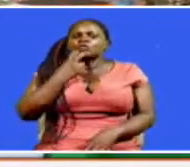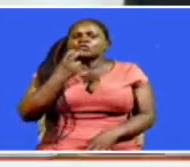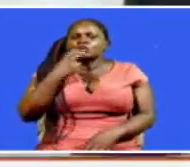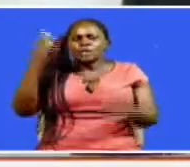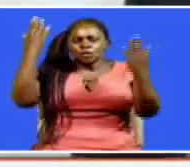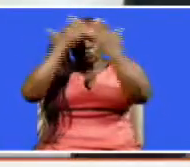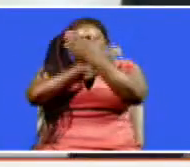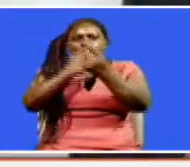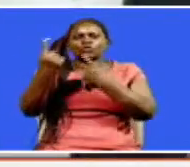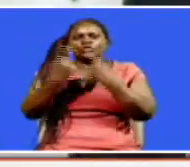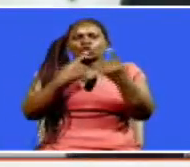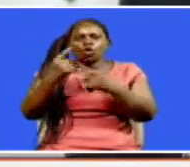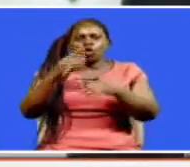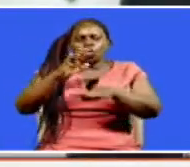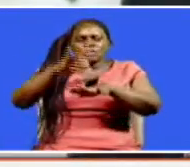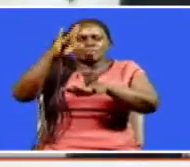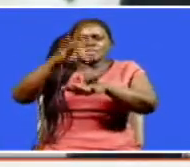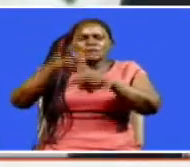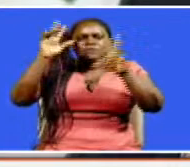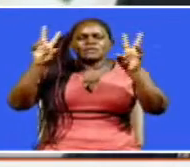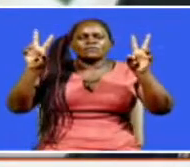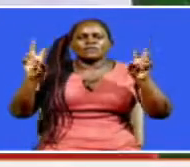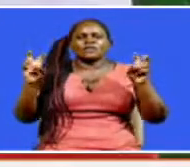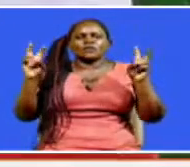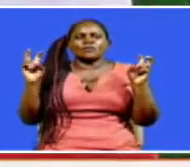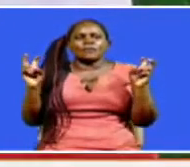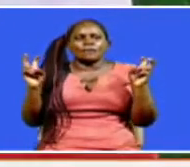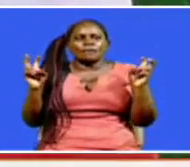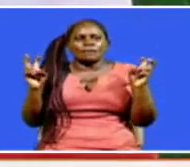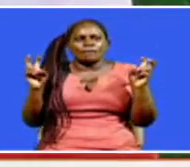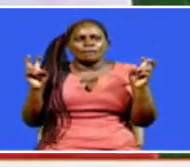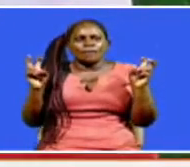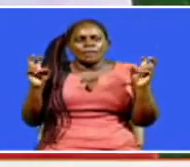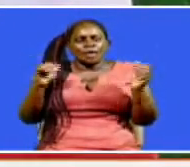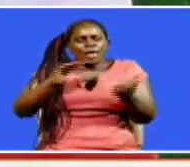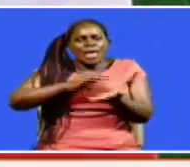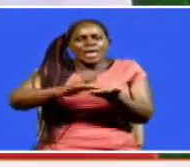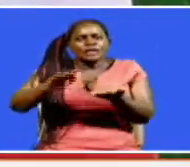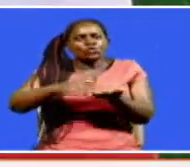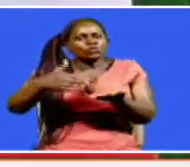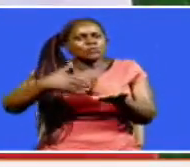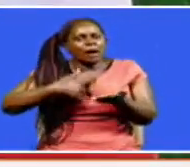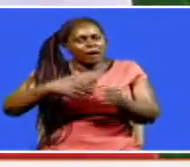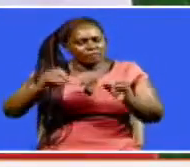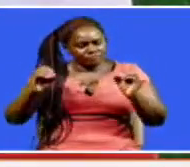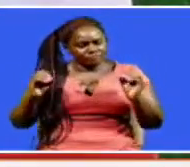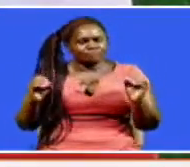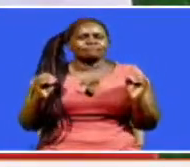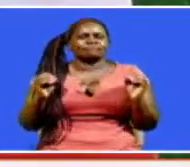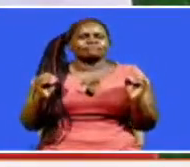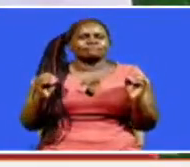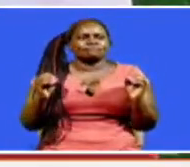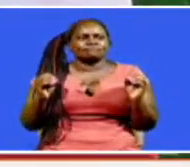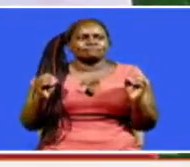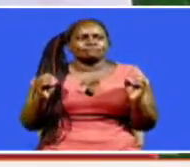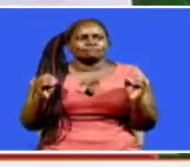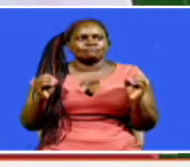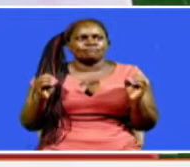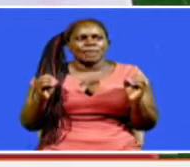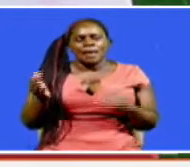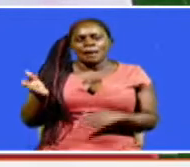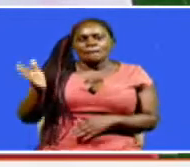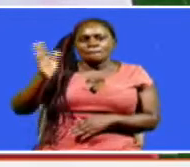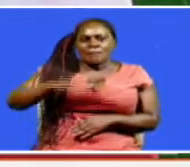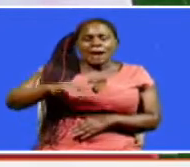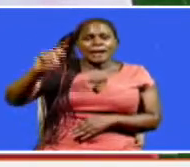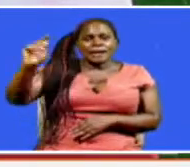night to speak on the sensitive issue. There can be no excuse. In coming back